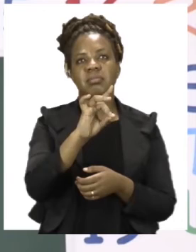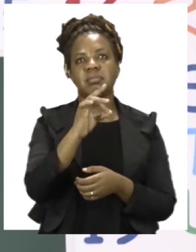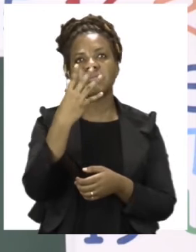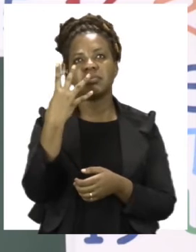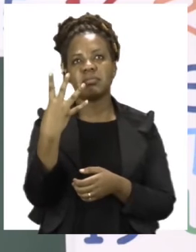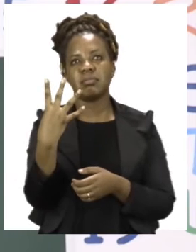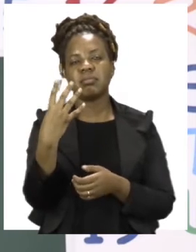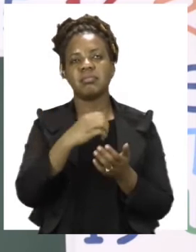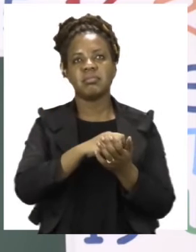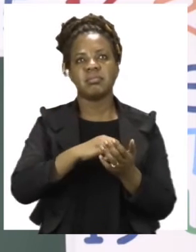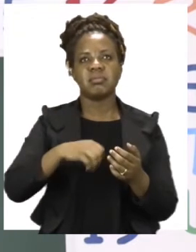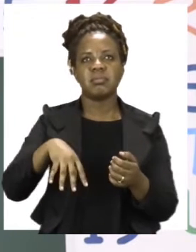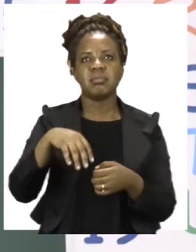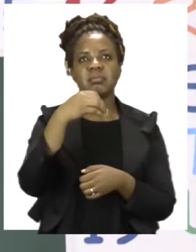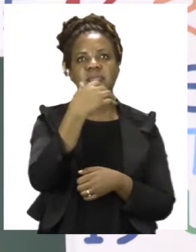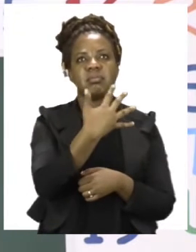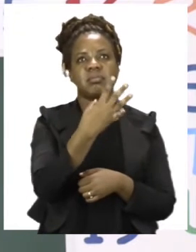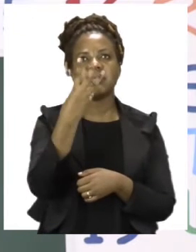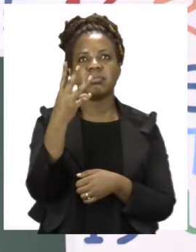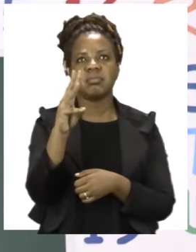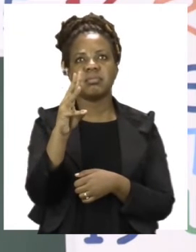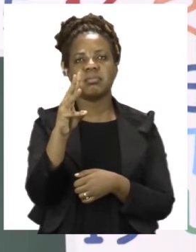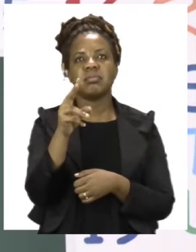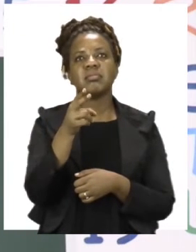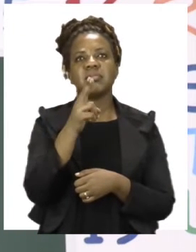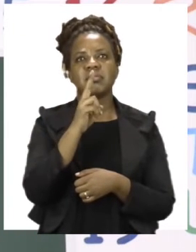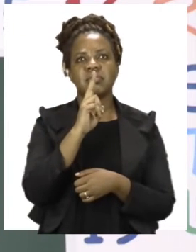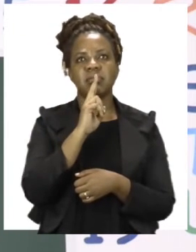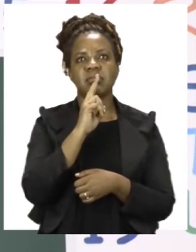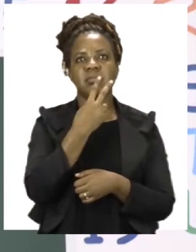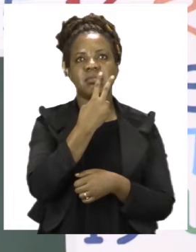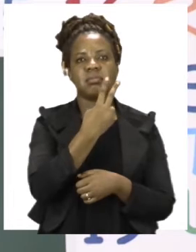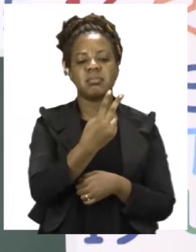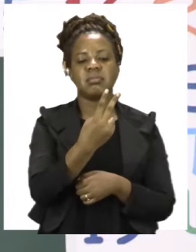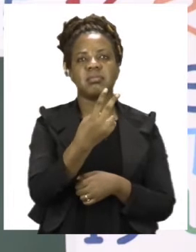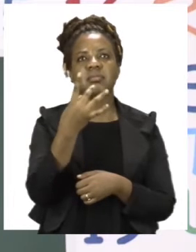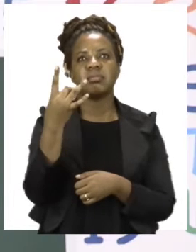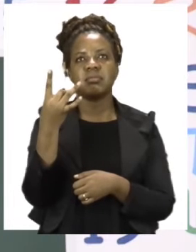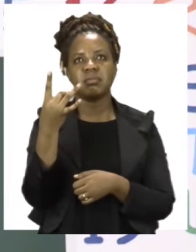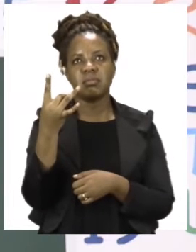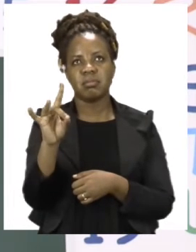84 minus 56 equals